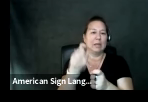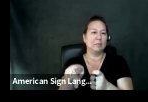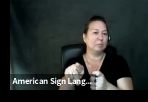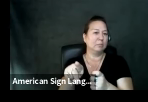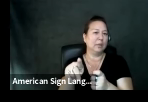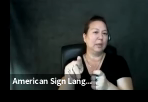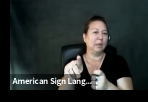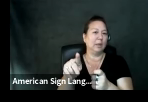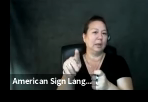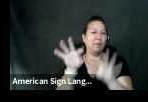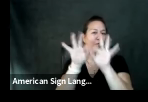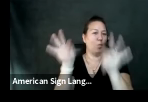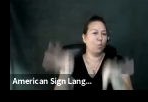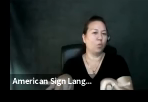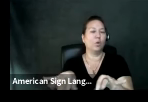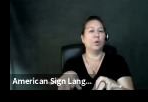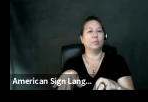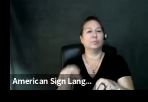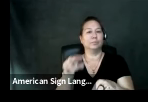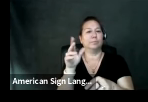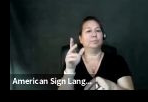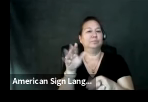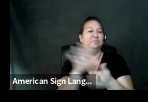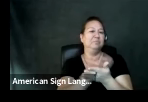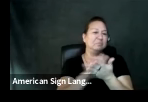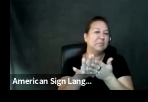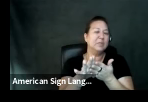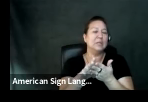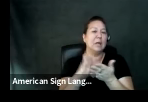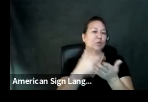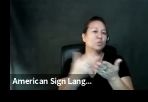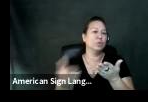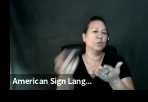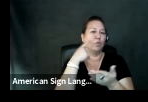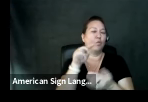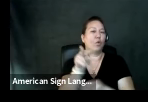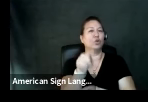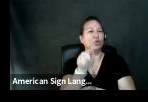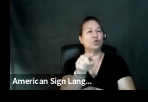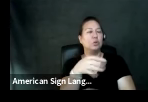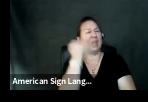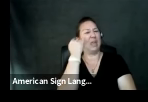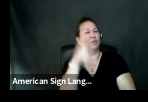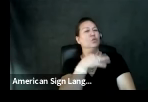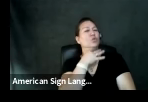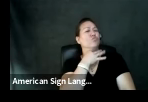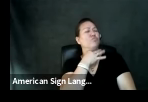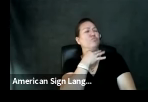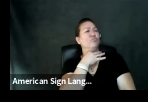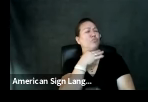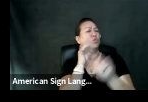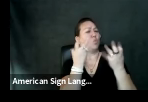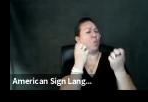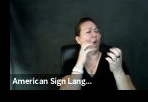at, the staff, things like that. So it's a nice resource for you if you're curious to, learn more